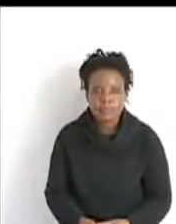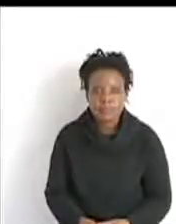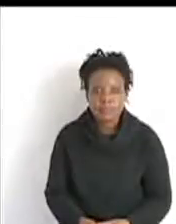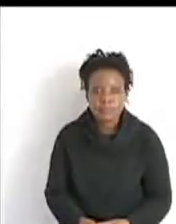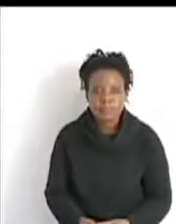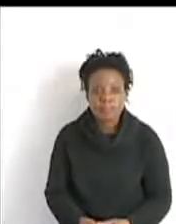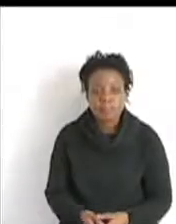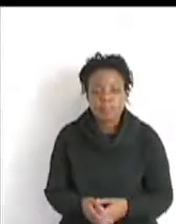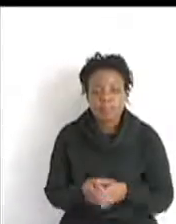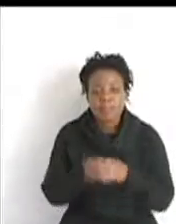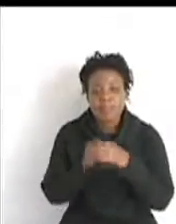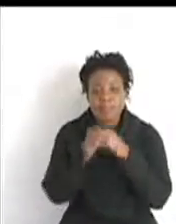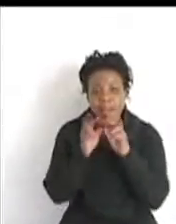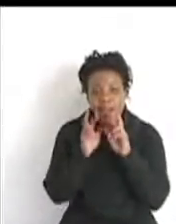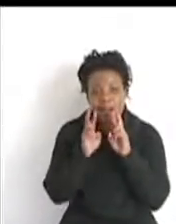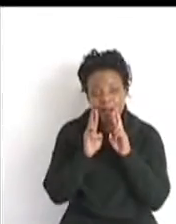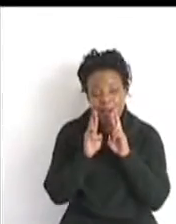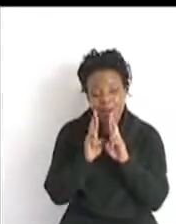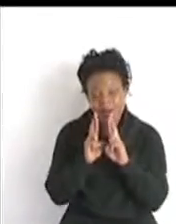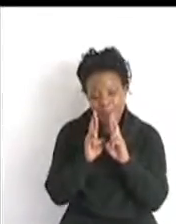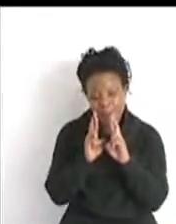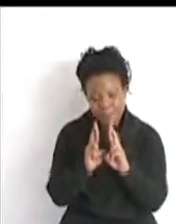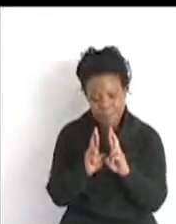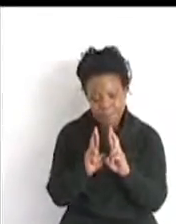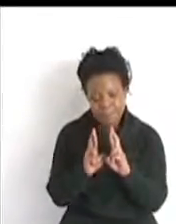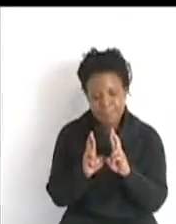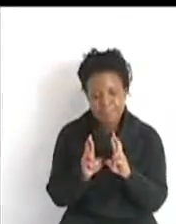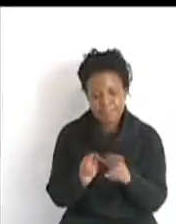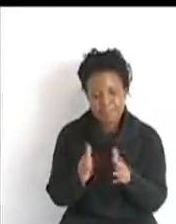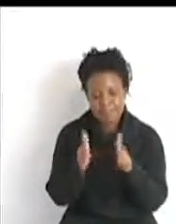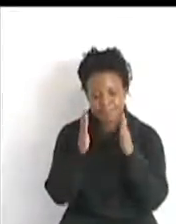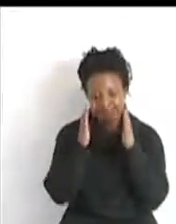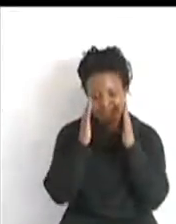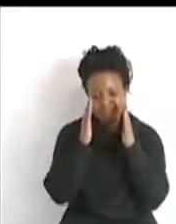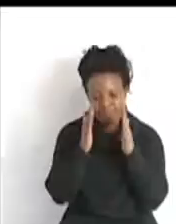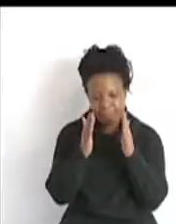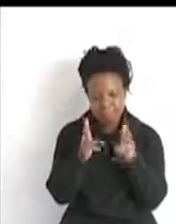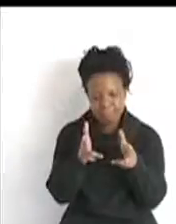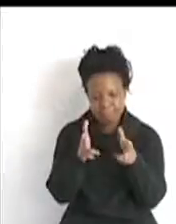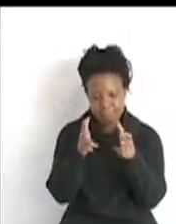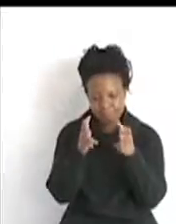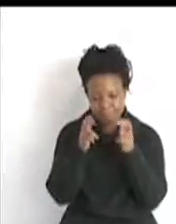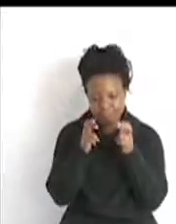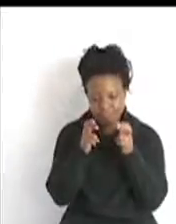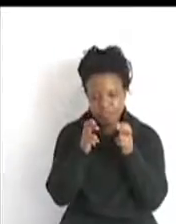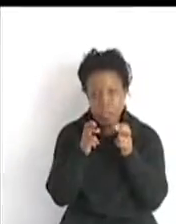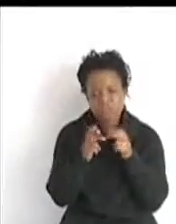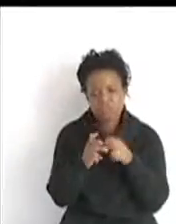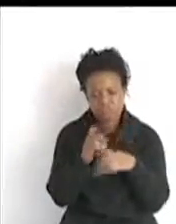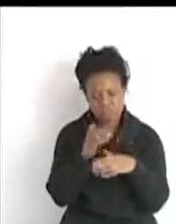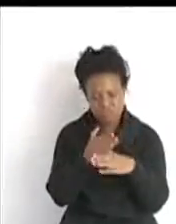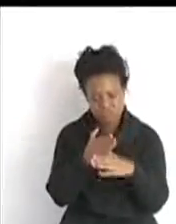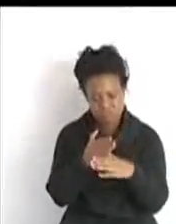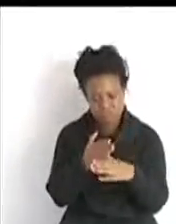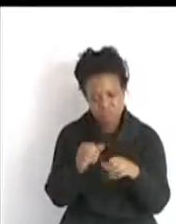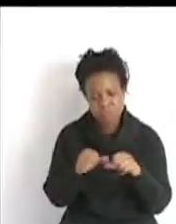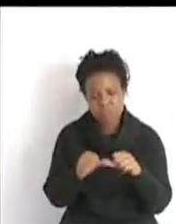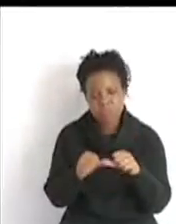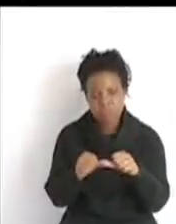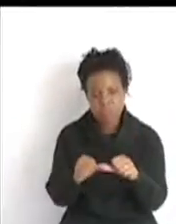I hope that you are paying attention and that you are ready to do your work. But before we say